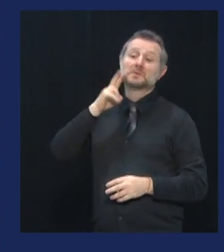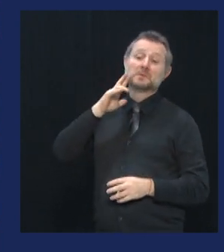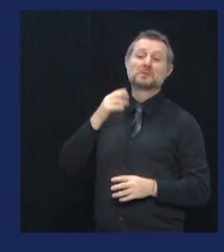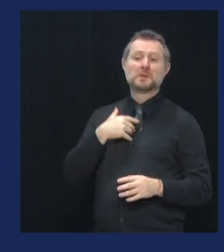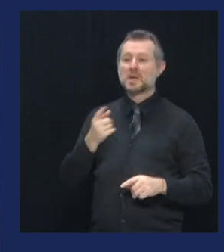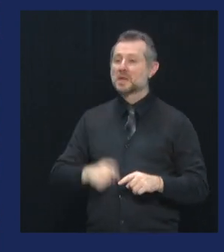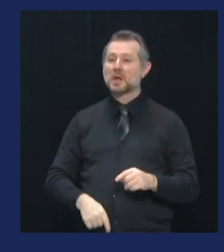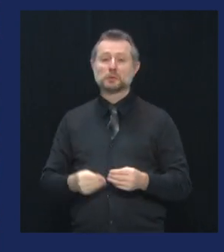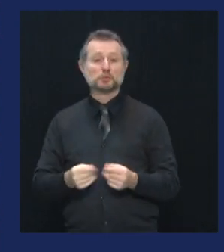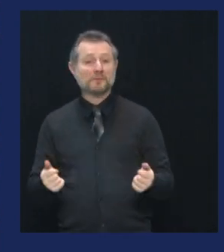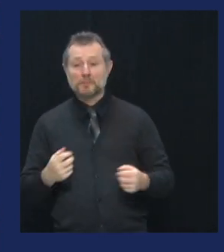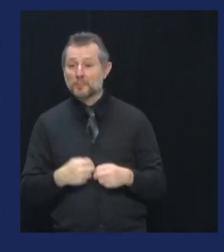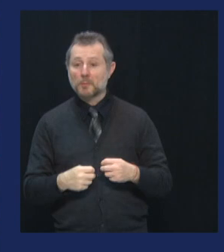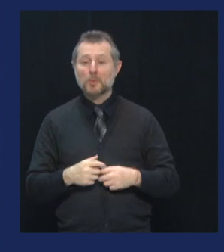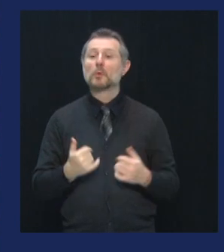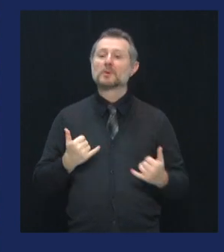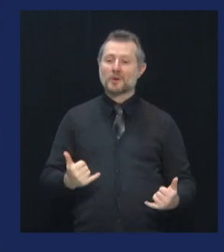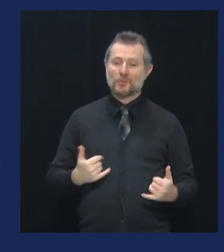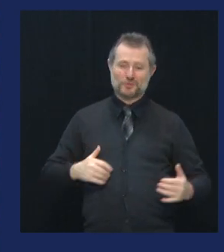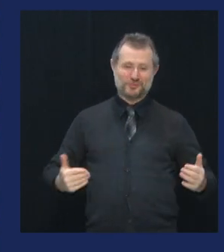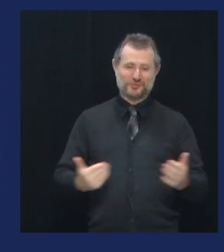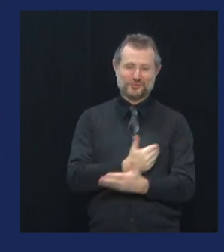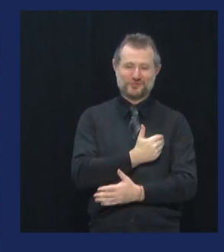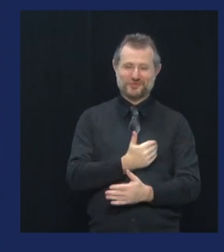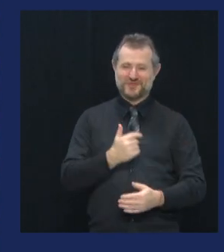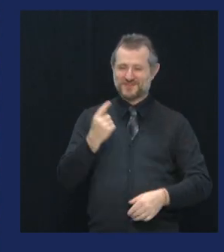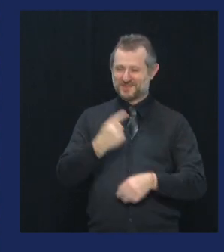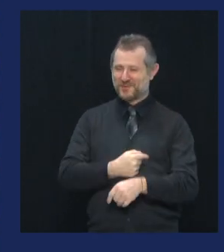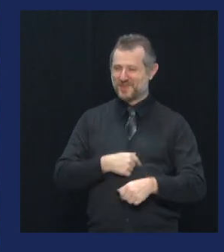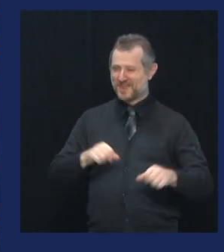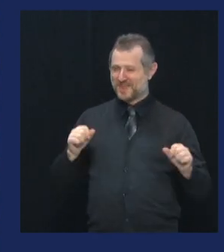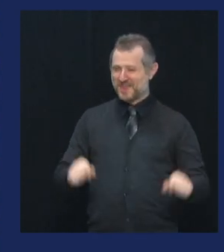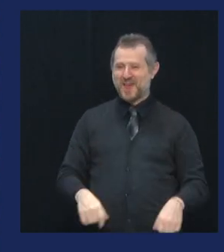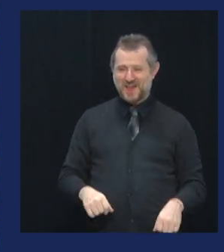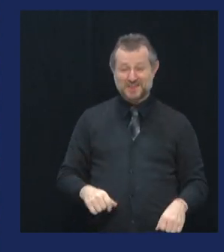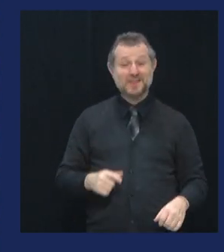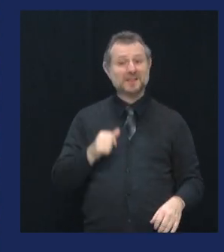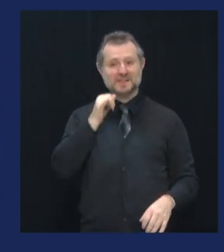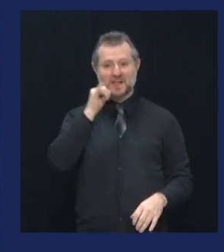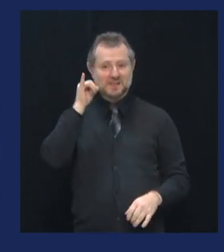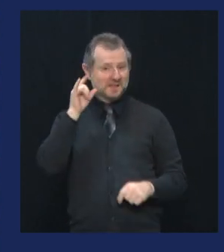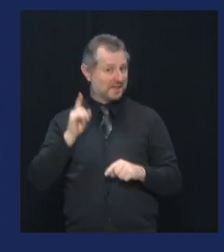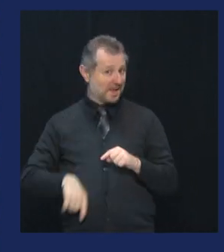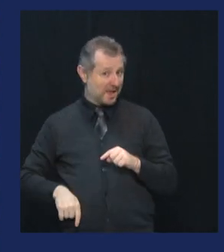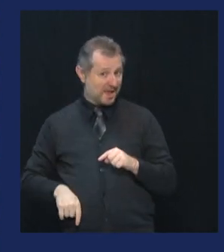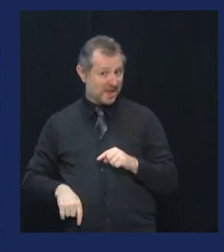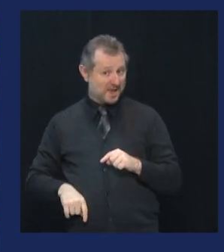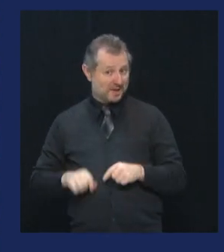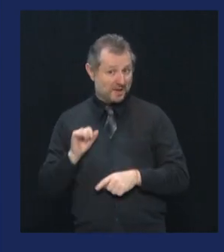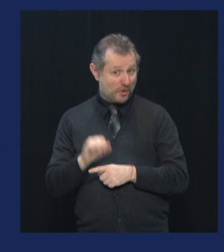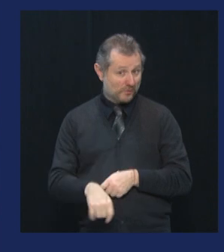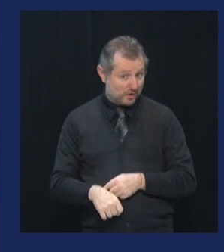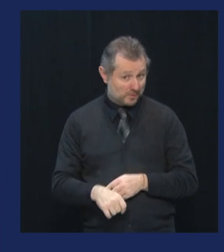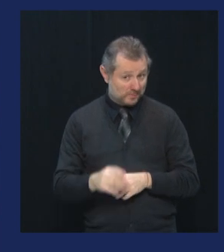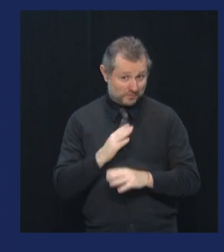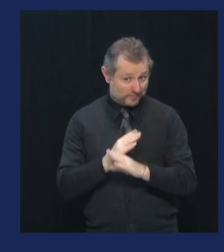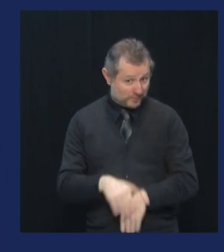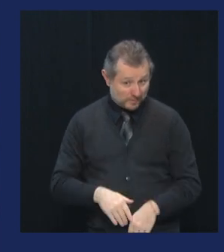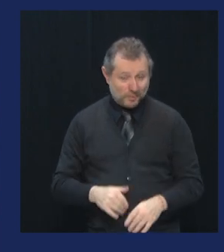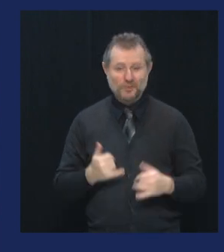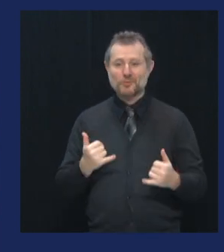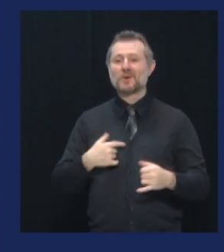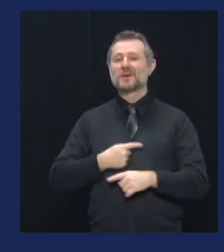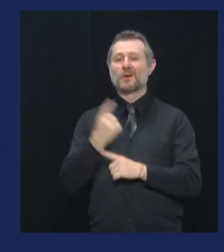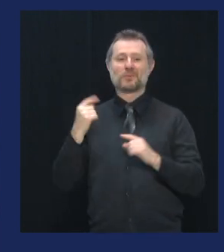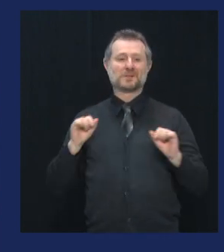and what was impossible yesterday is a necessity today. New Yorkers learned